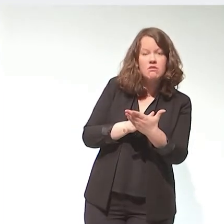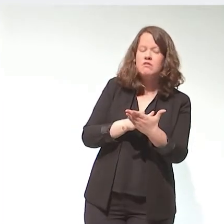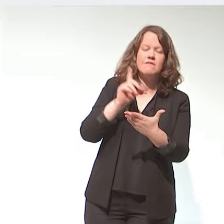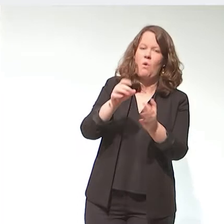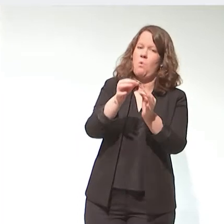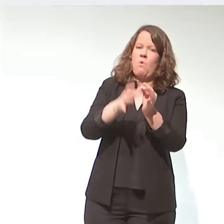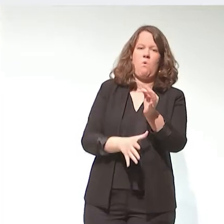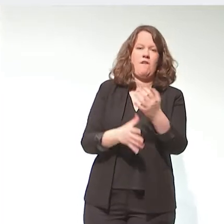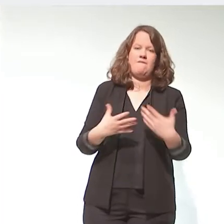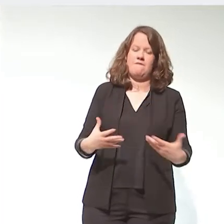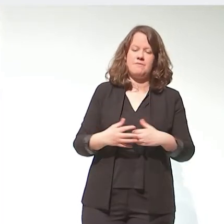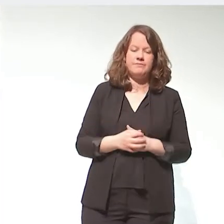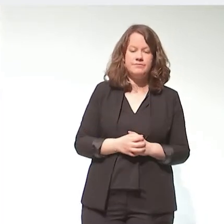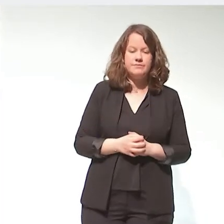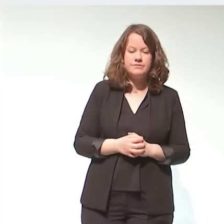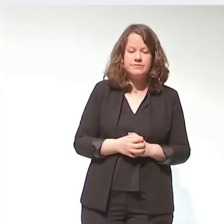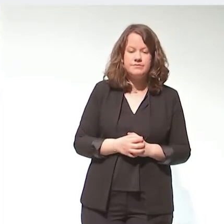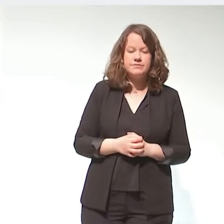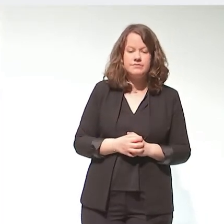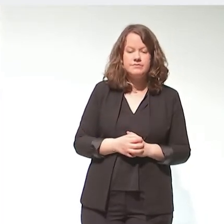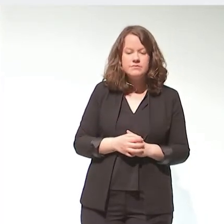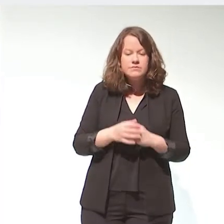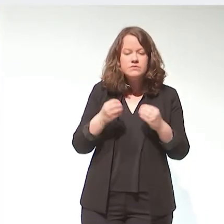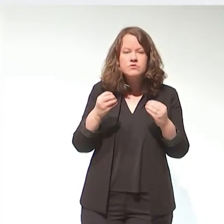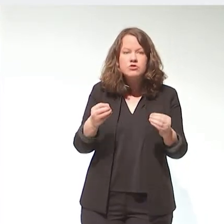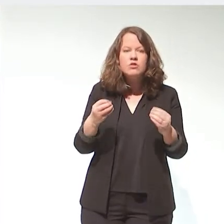After 13 years of